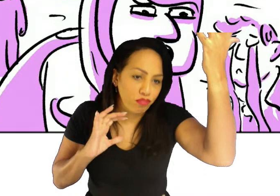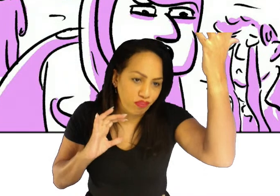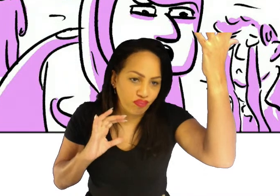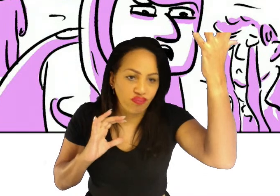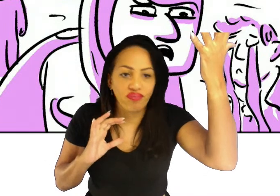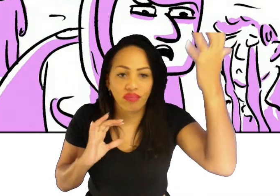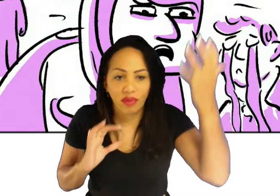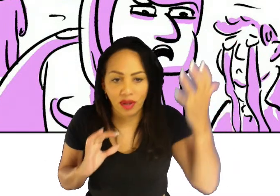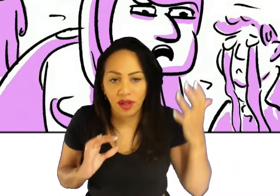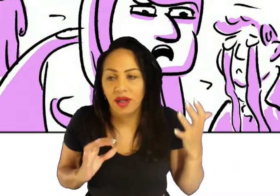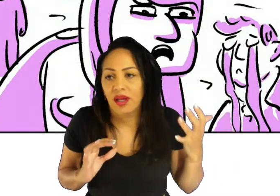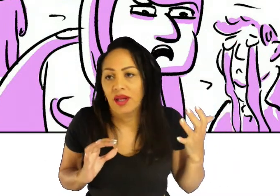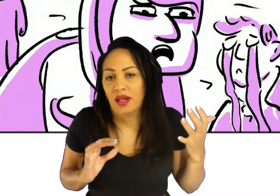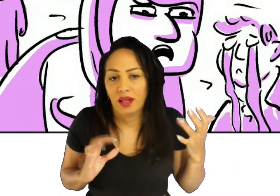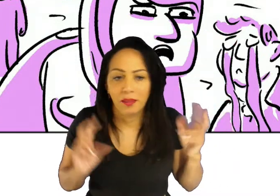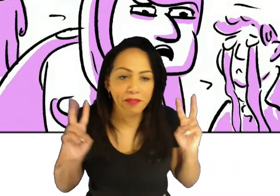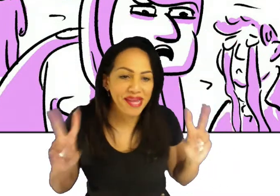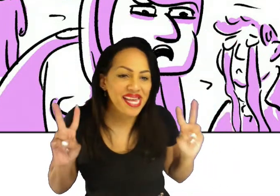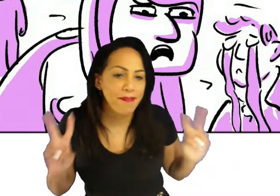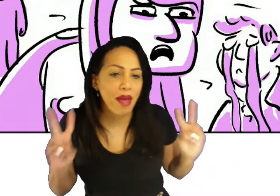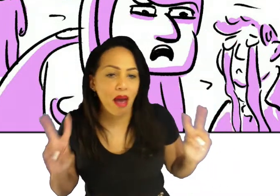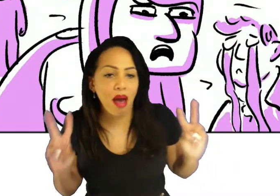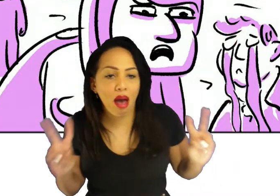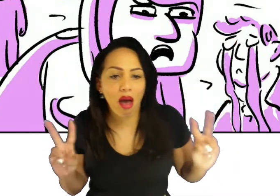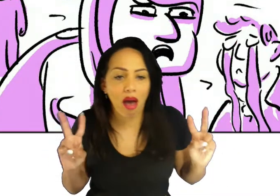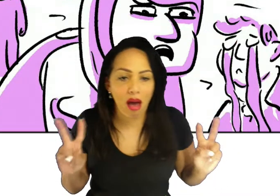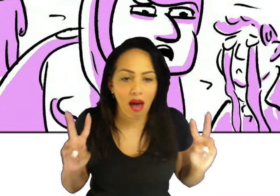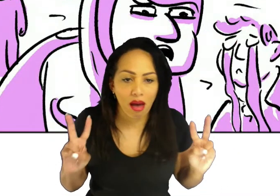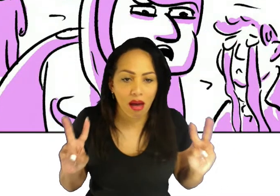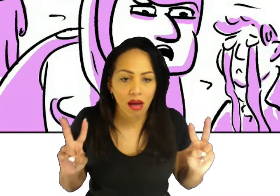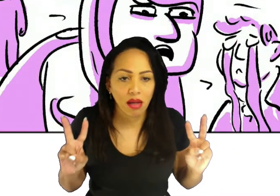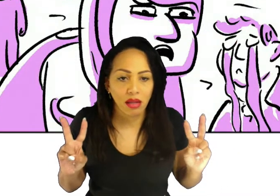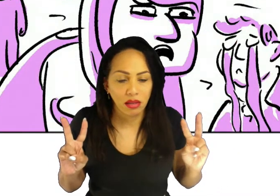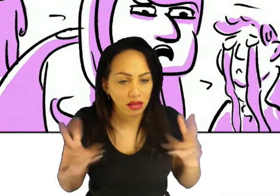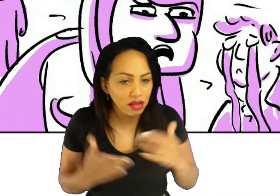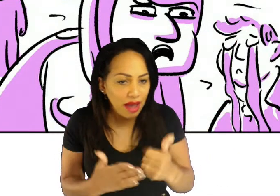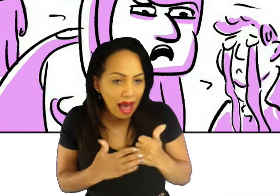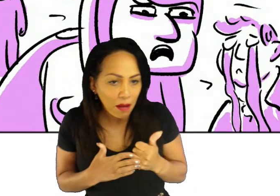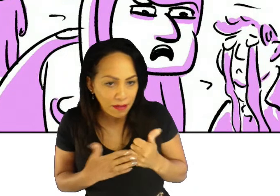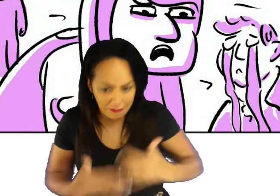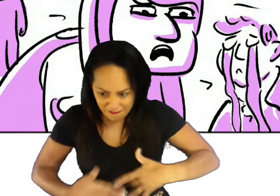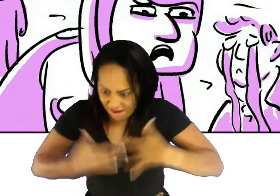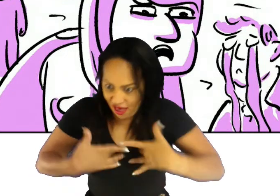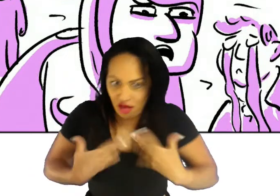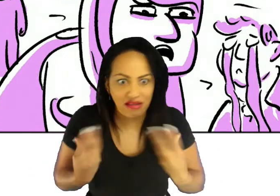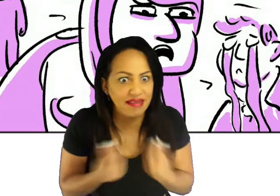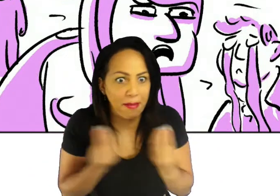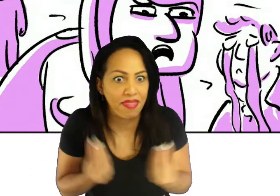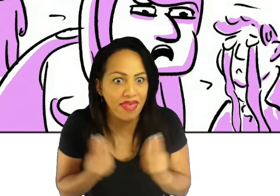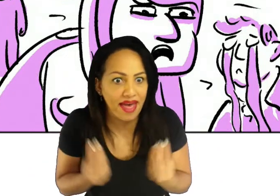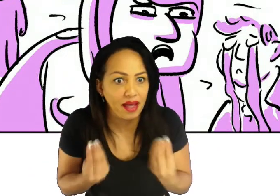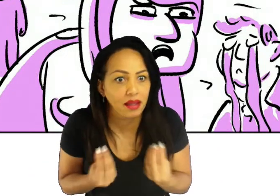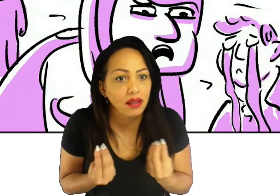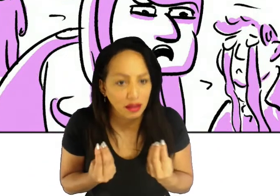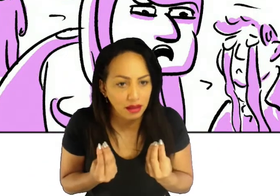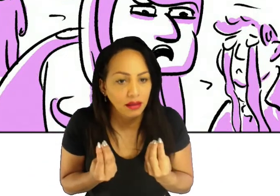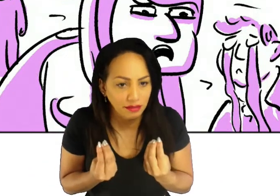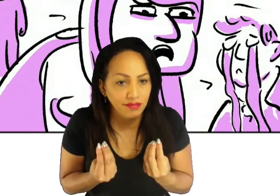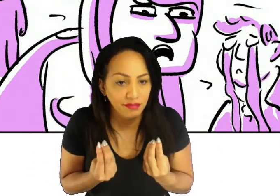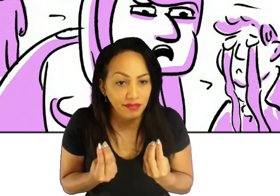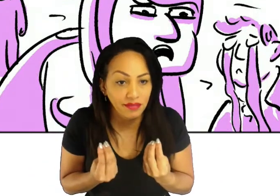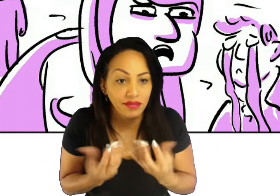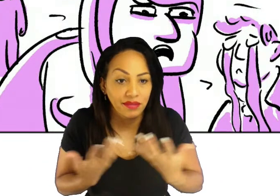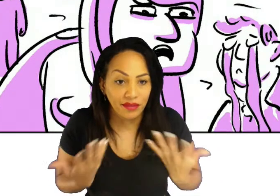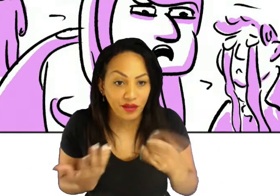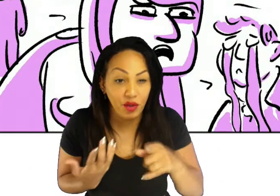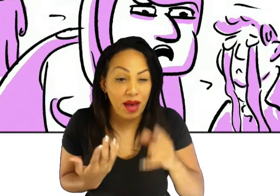they felt anything and could escape the danger of that situation. So when you have that